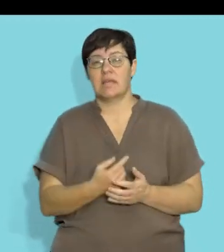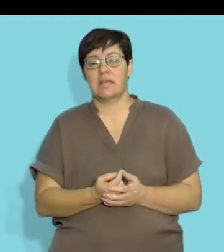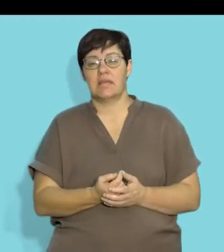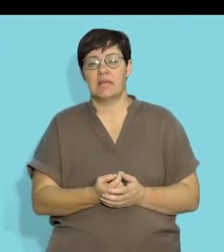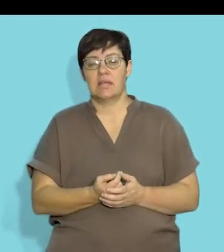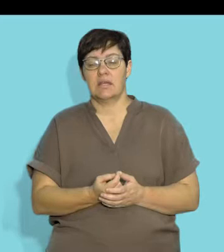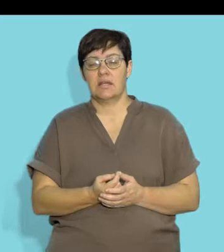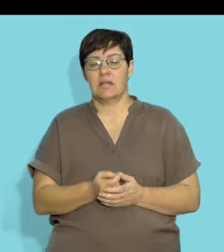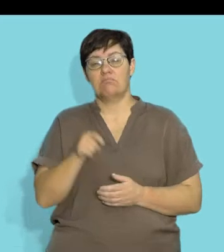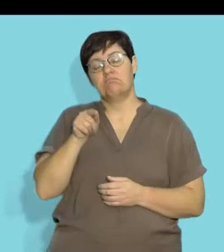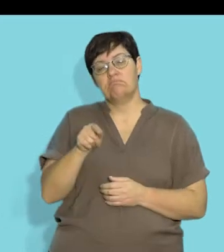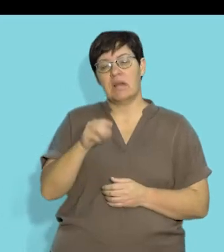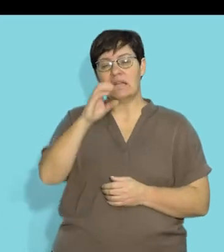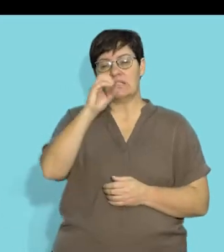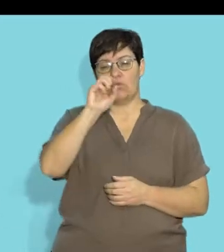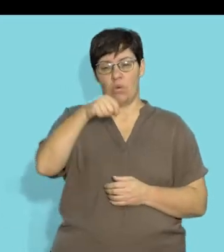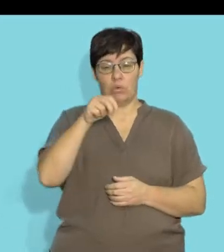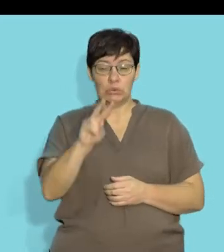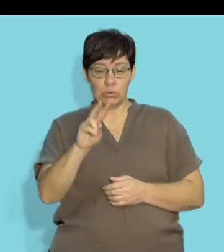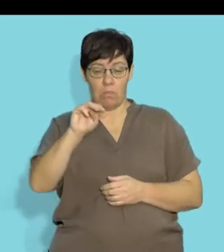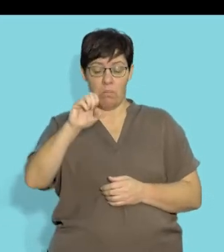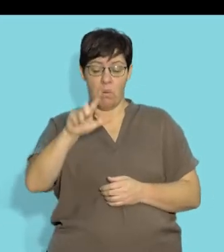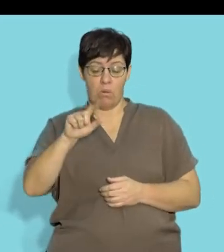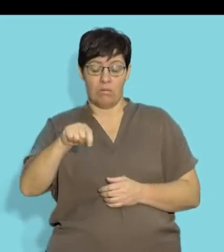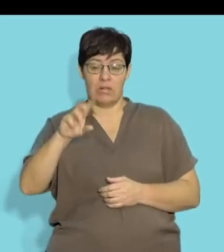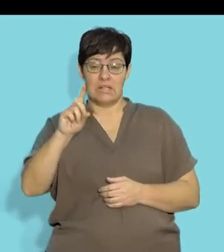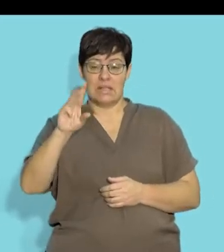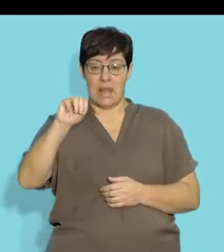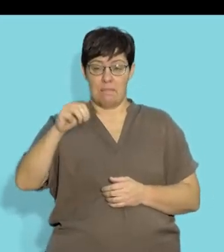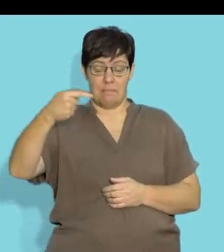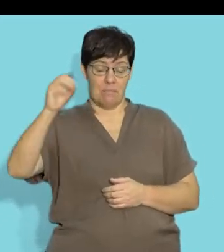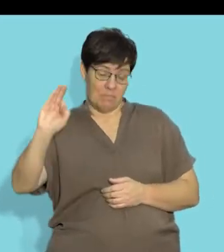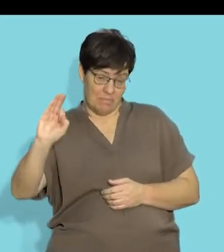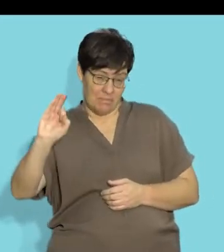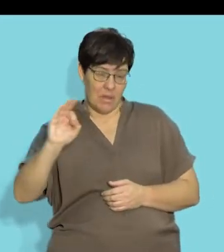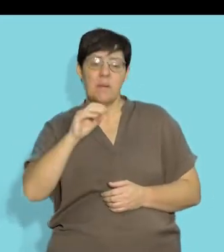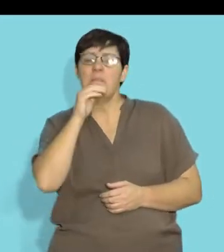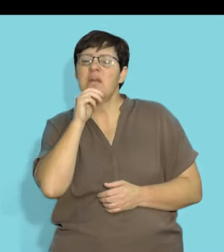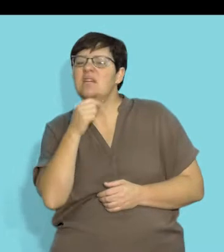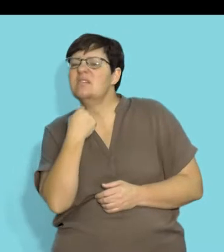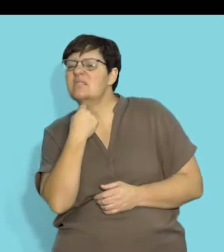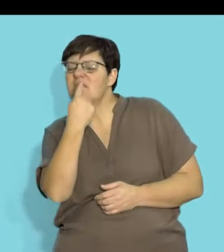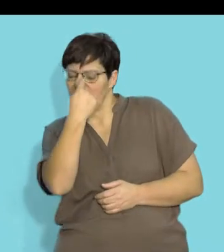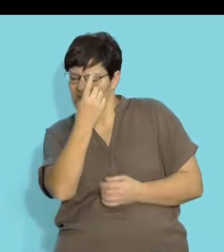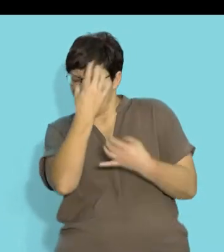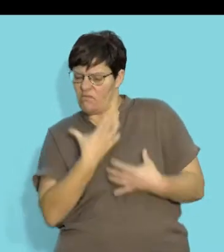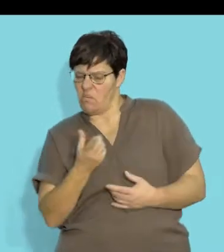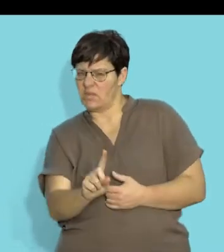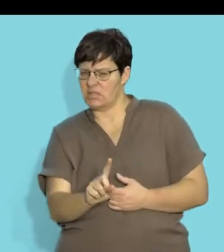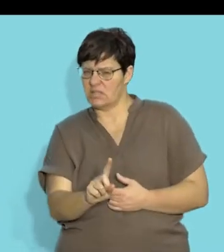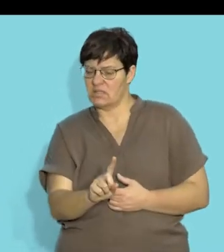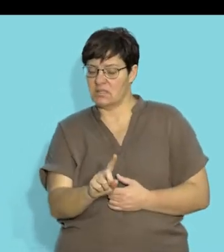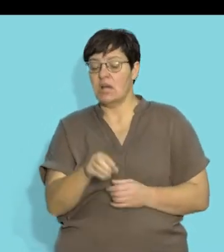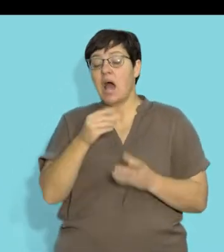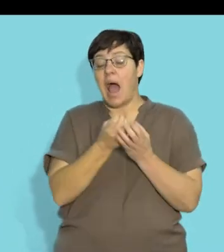is a concentration of 0.2 moles per cubic decimeter, what does that tell us? It tells us that the quantity